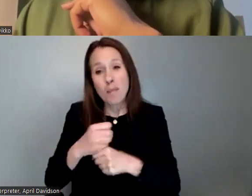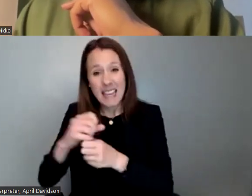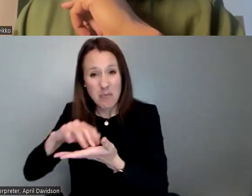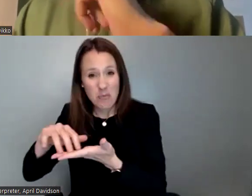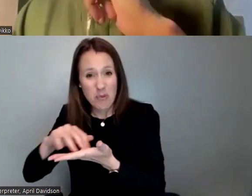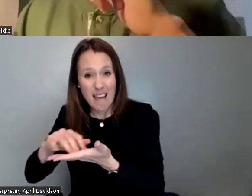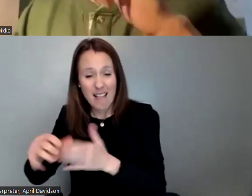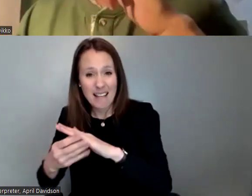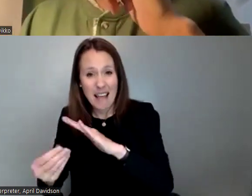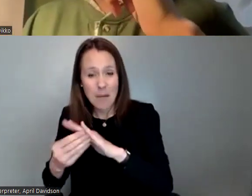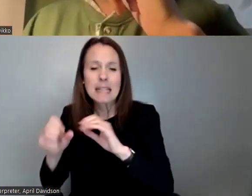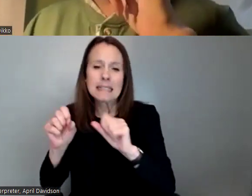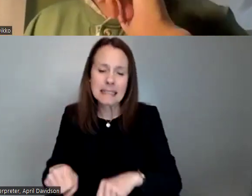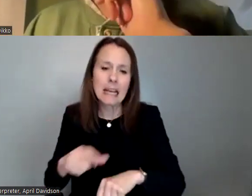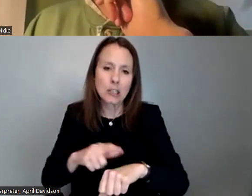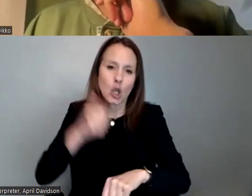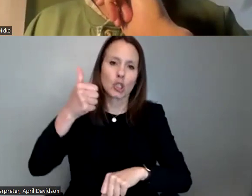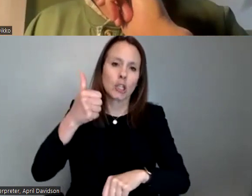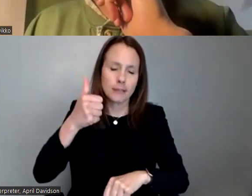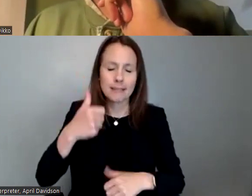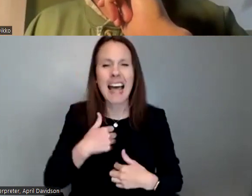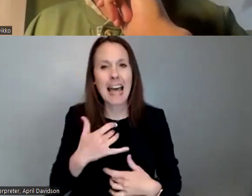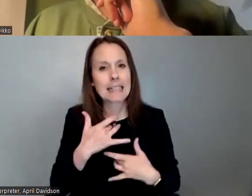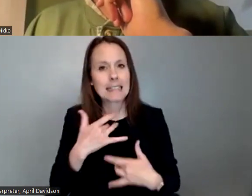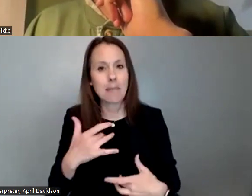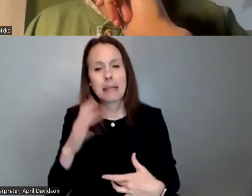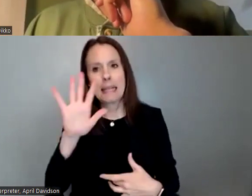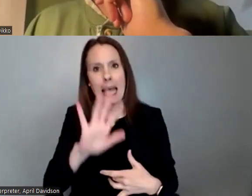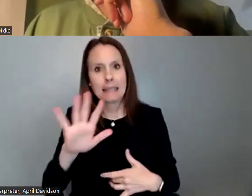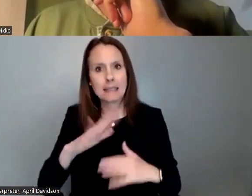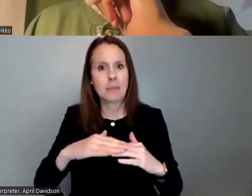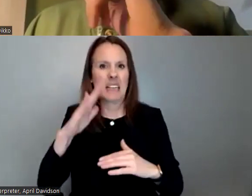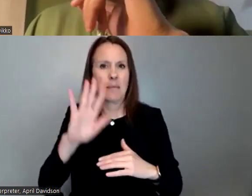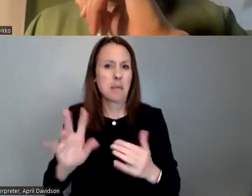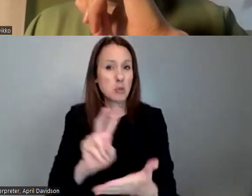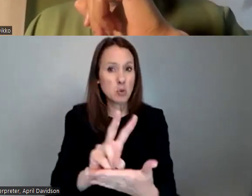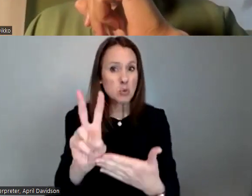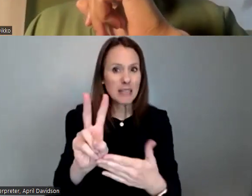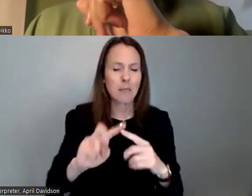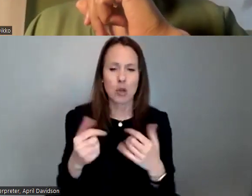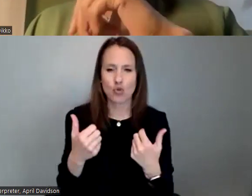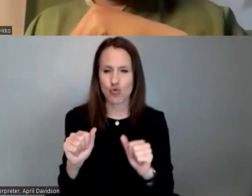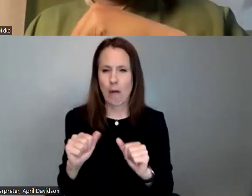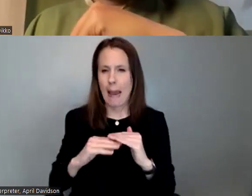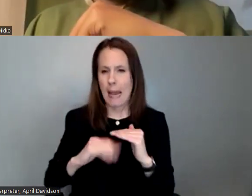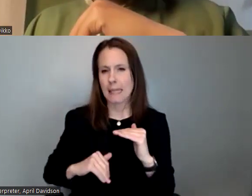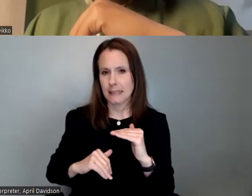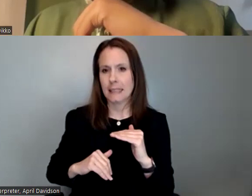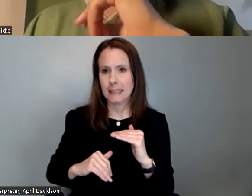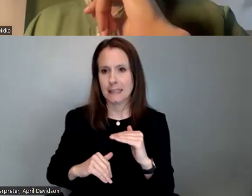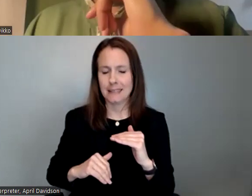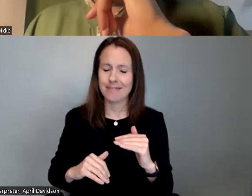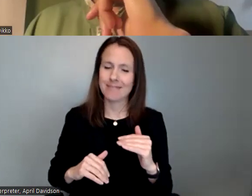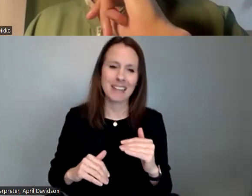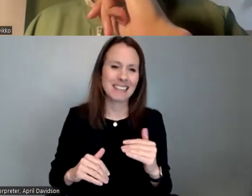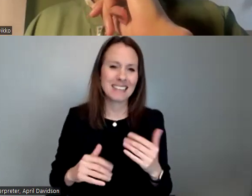bit longer. I usually overestimate and ask for 2 weeks, but ideally it kind of becomes a